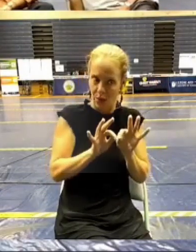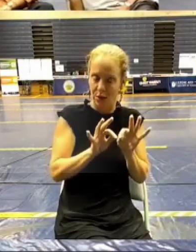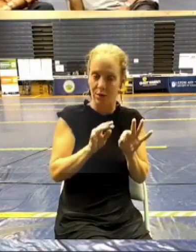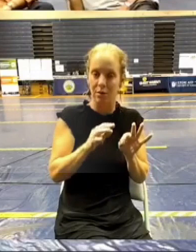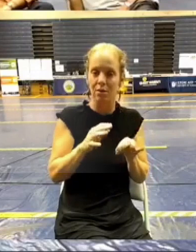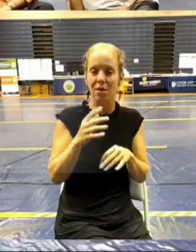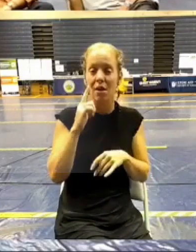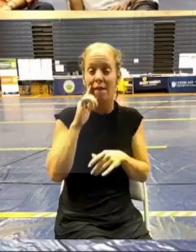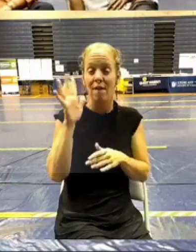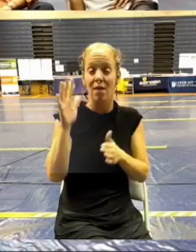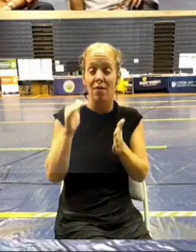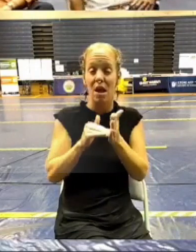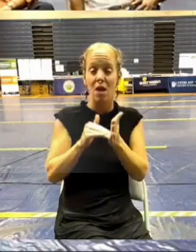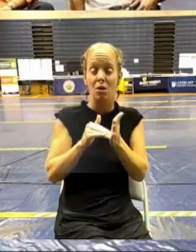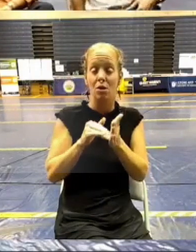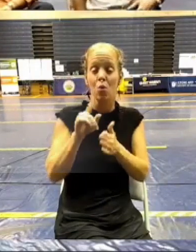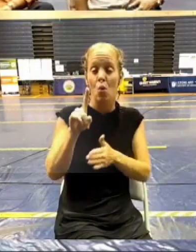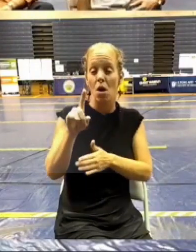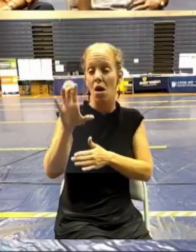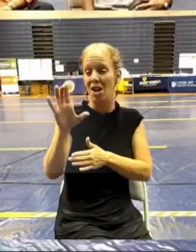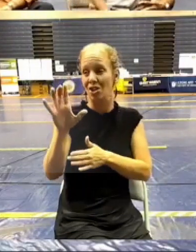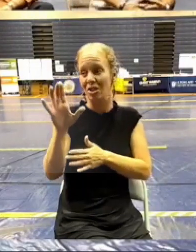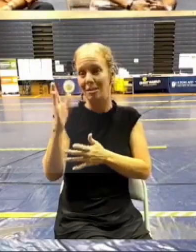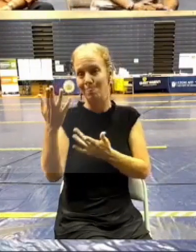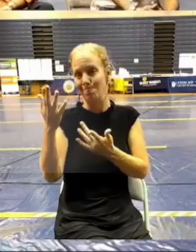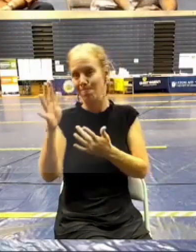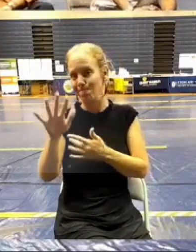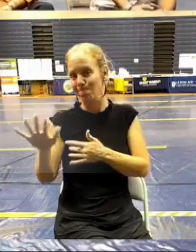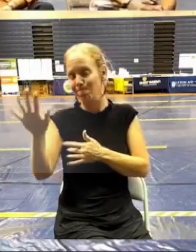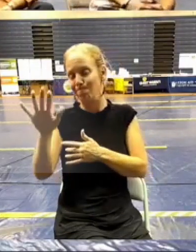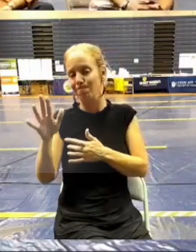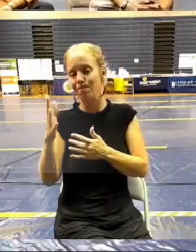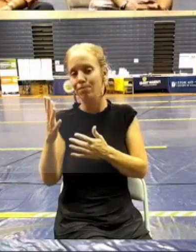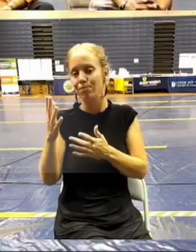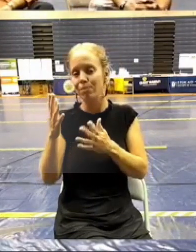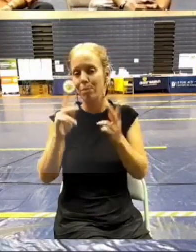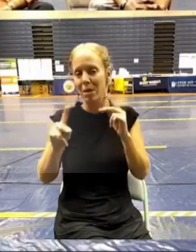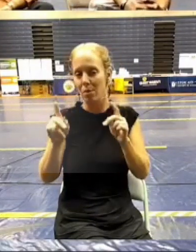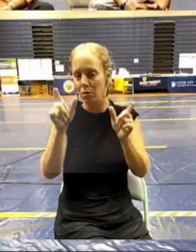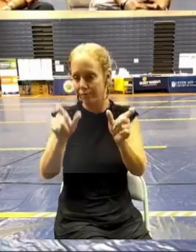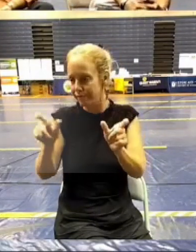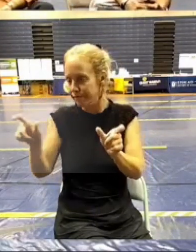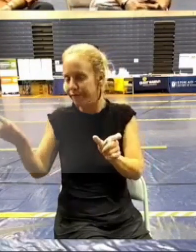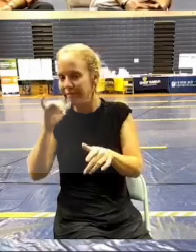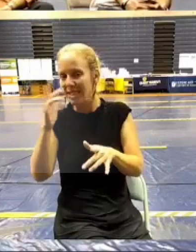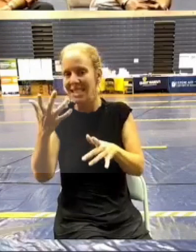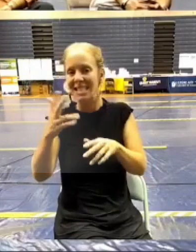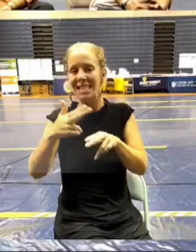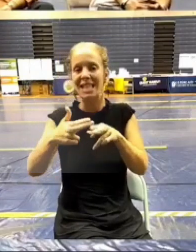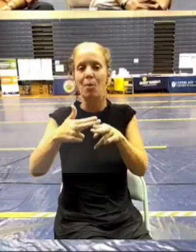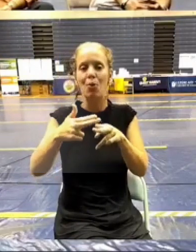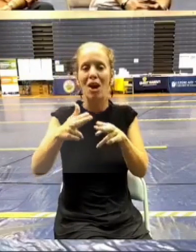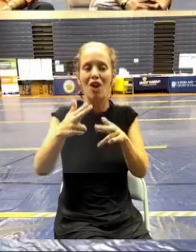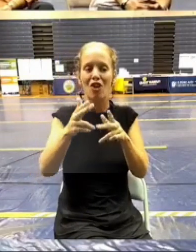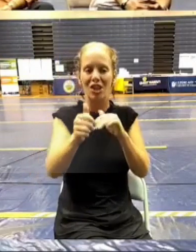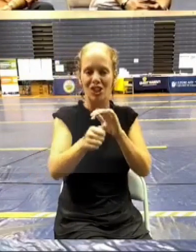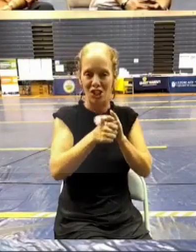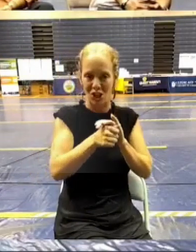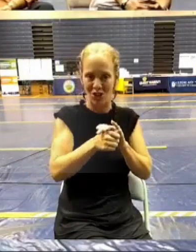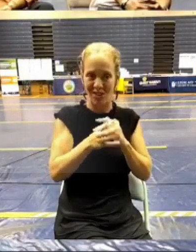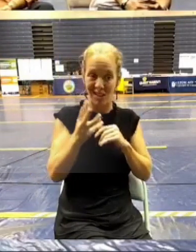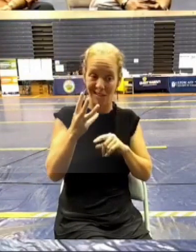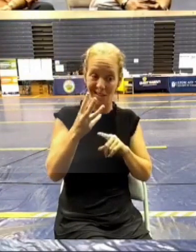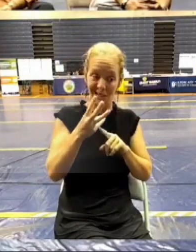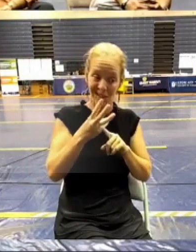We have 5,100 some odd individuals in the temporary emergency shelters almost